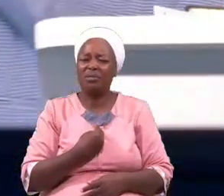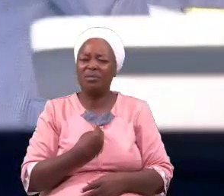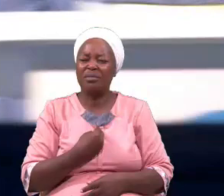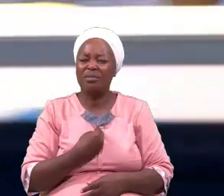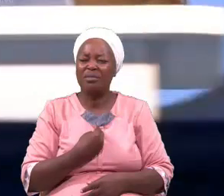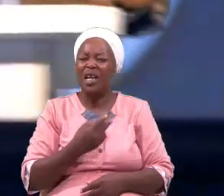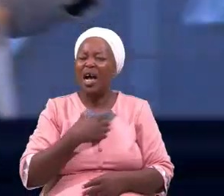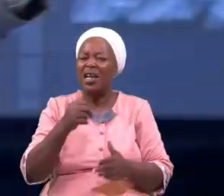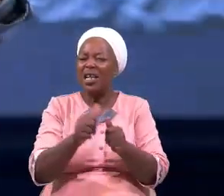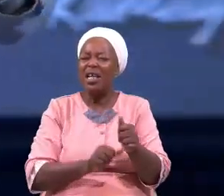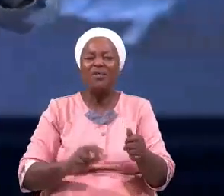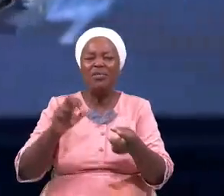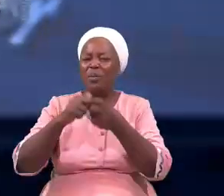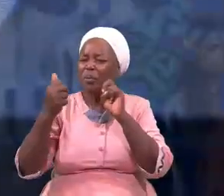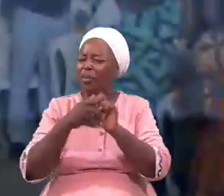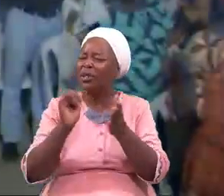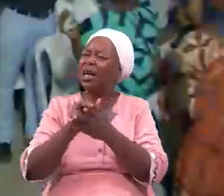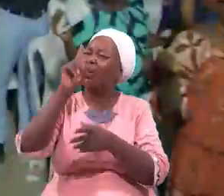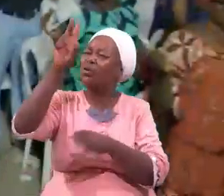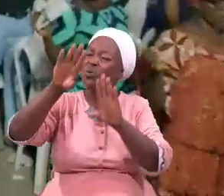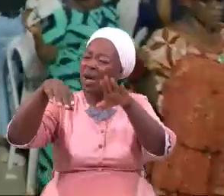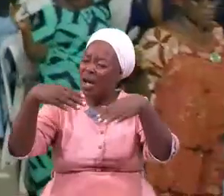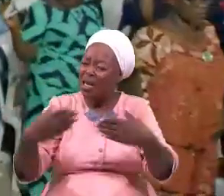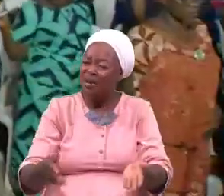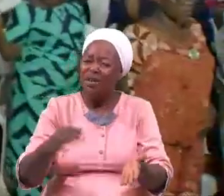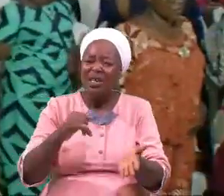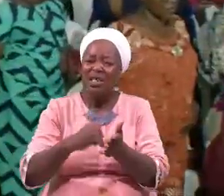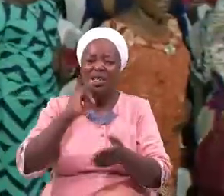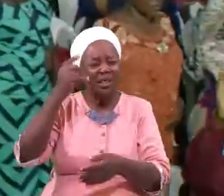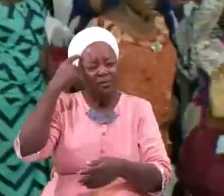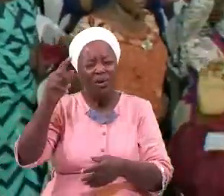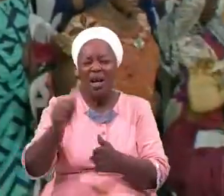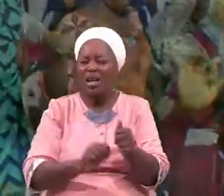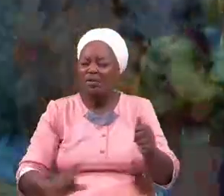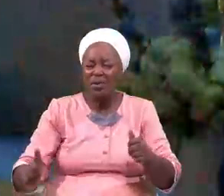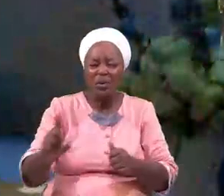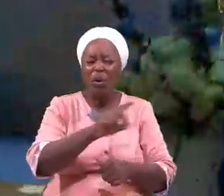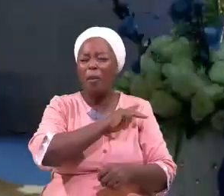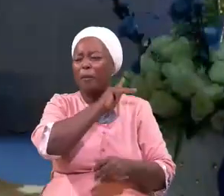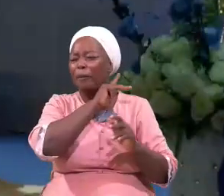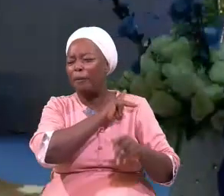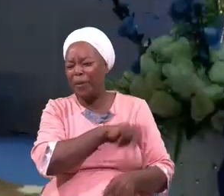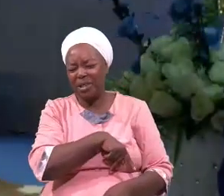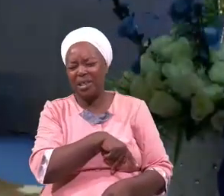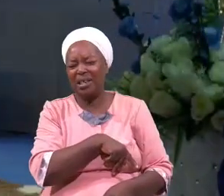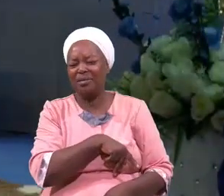And every promise you give is for everyone personally.